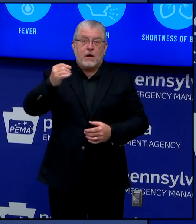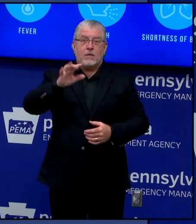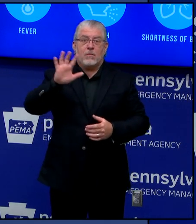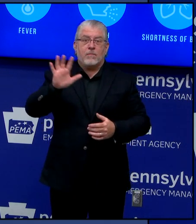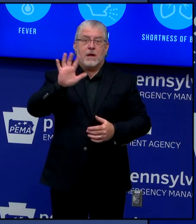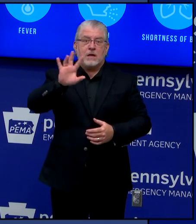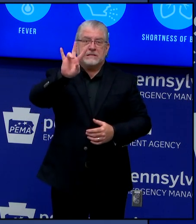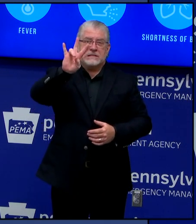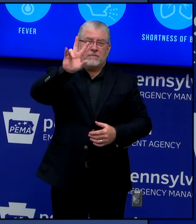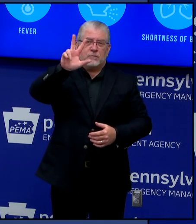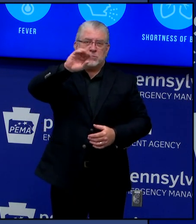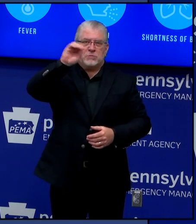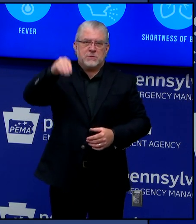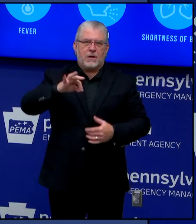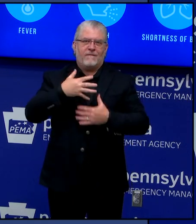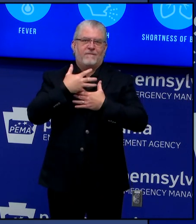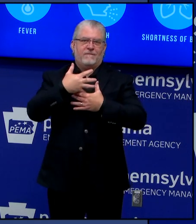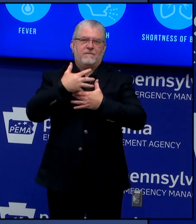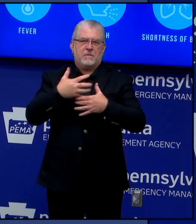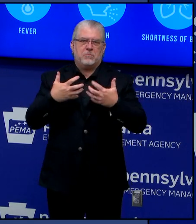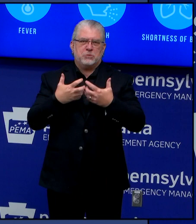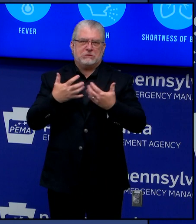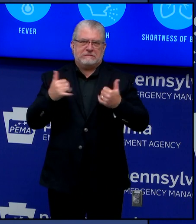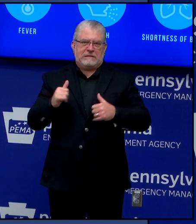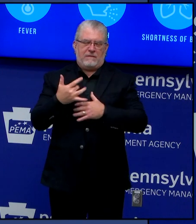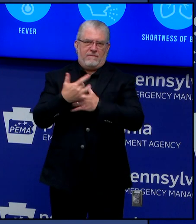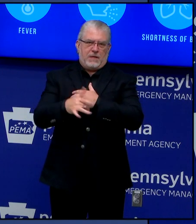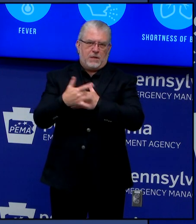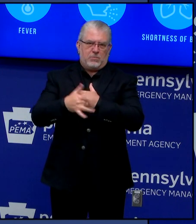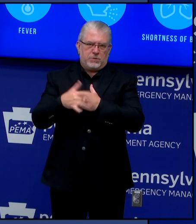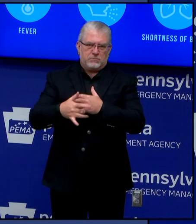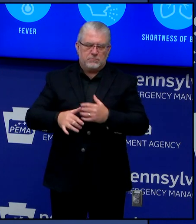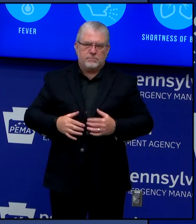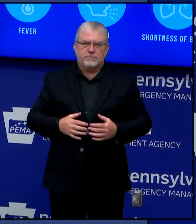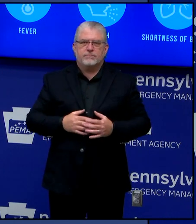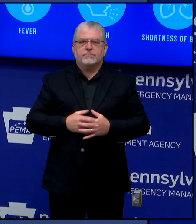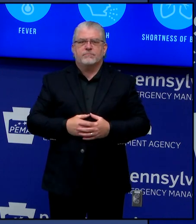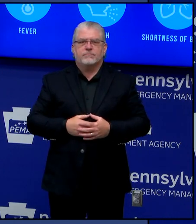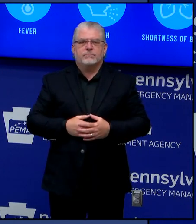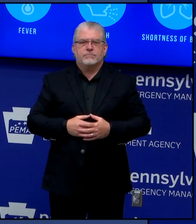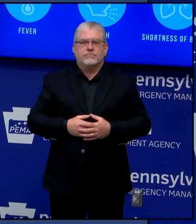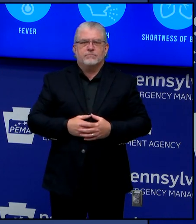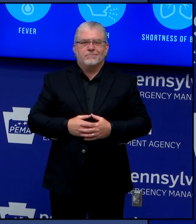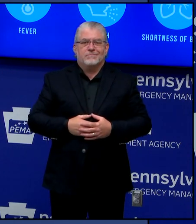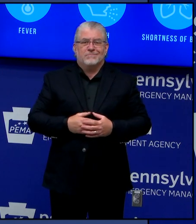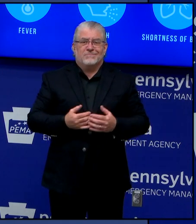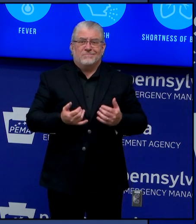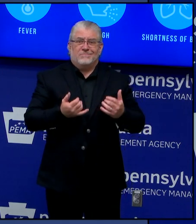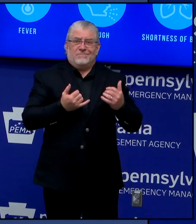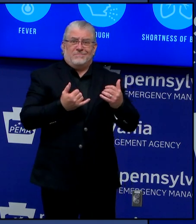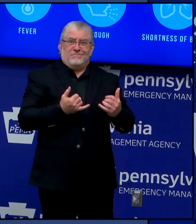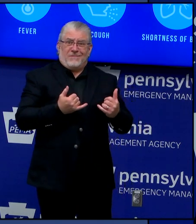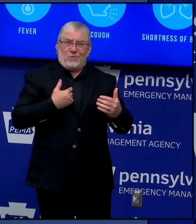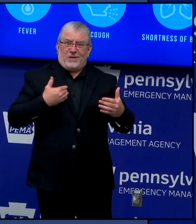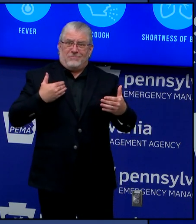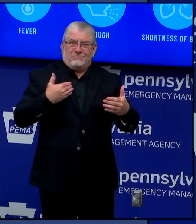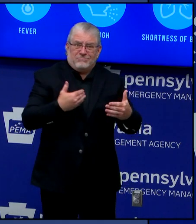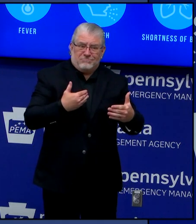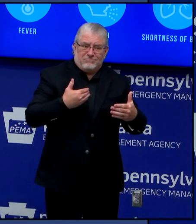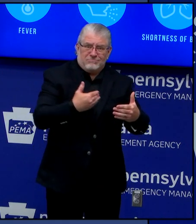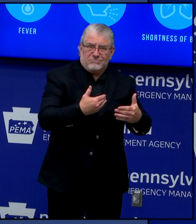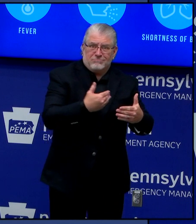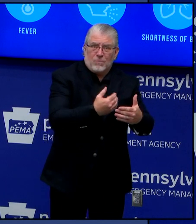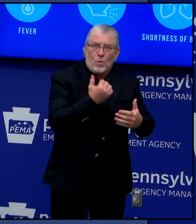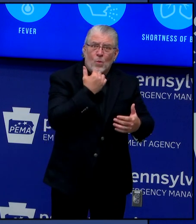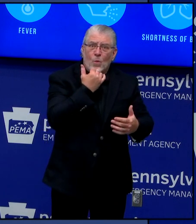As the weather starts to get warmer and some parts of the state are able to go from red to yellow, to reopen, so to